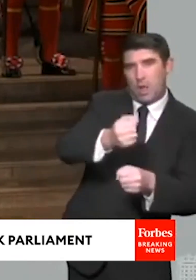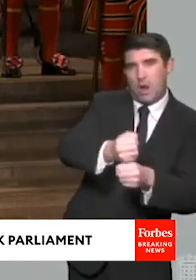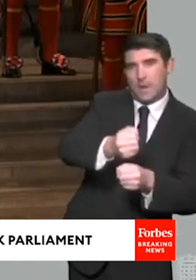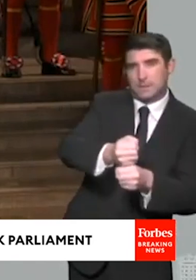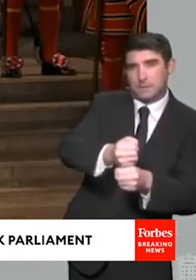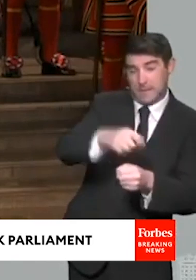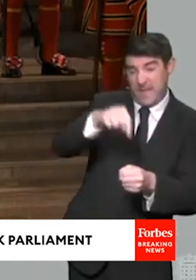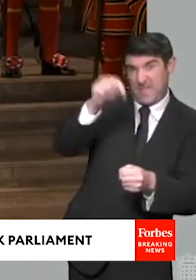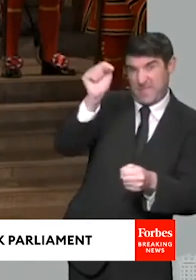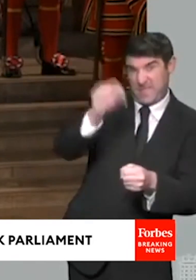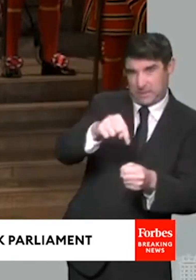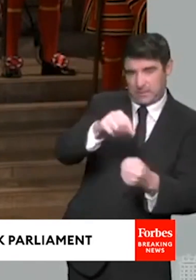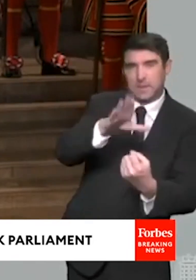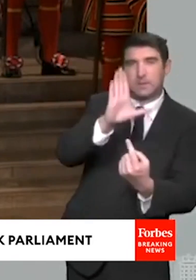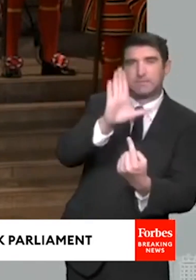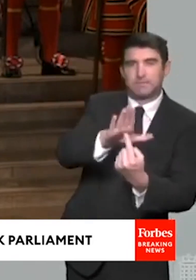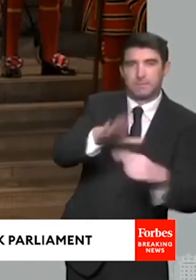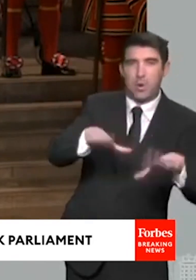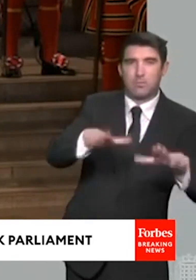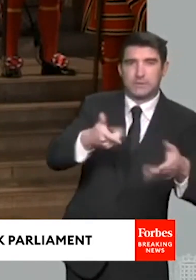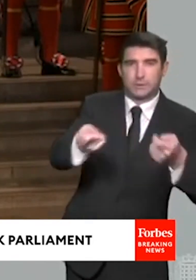heart of our nation.